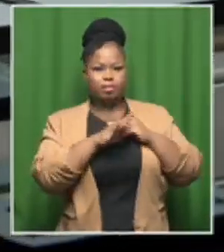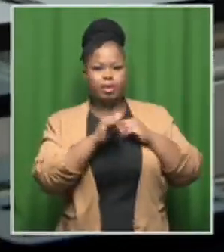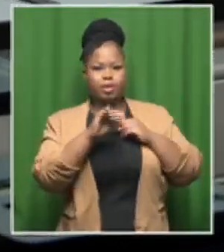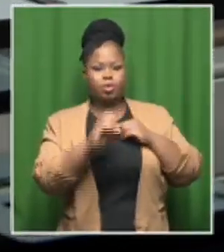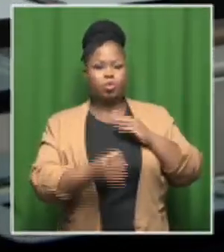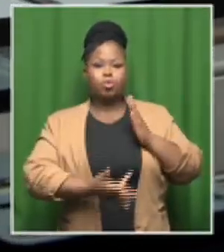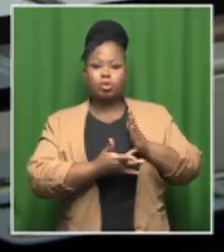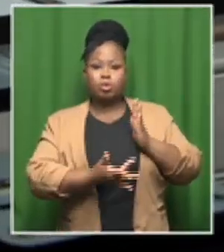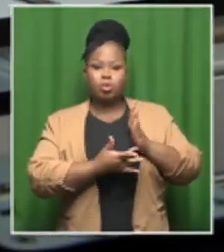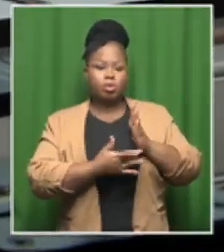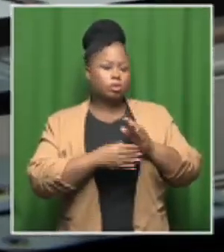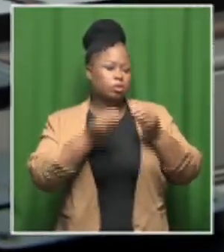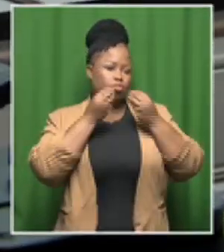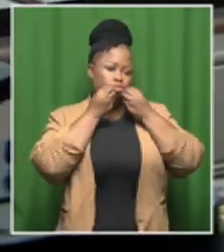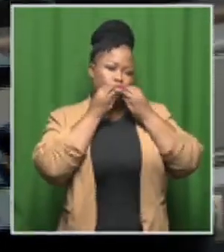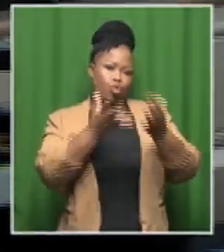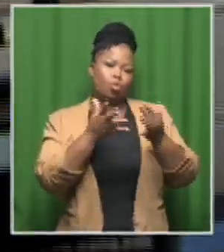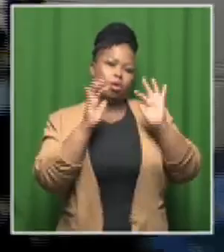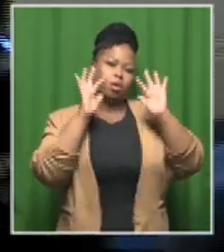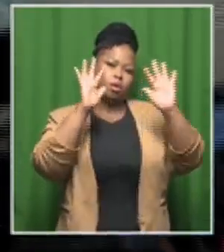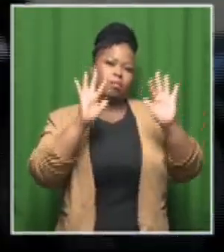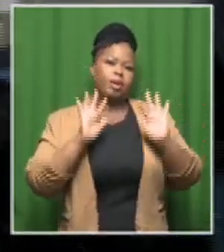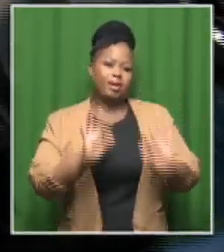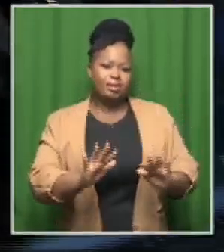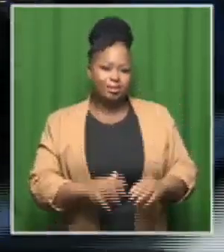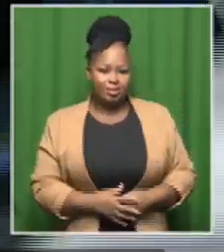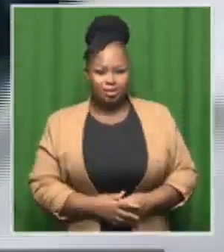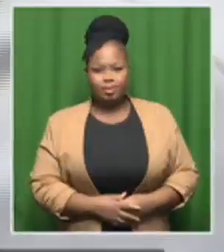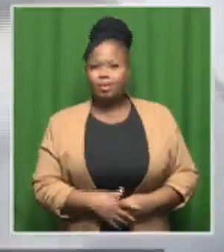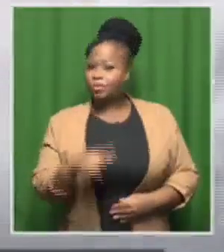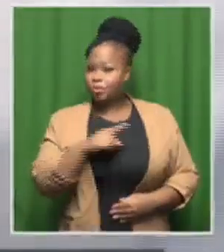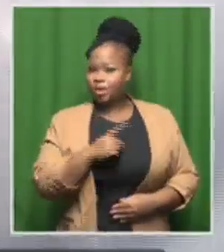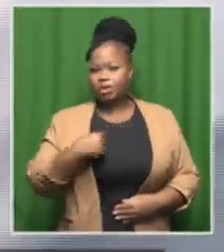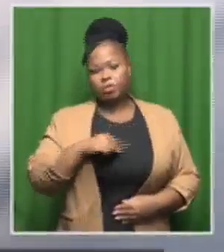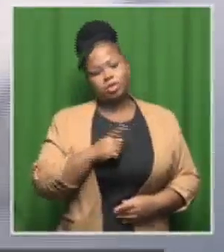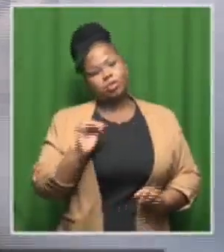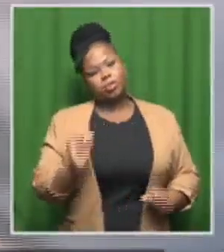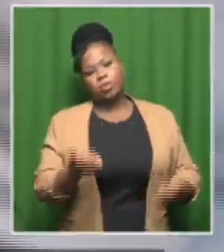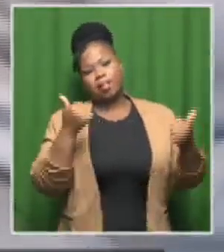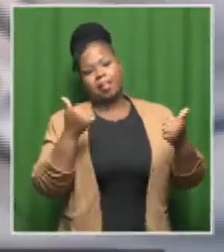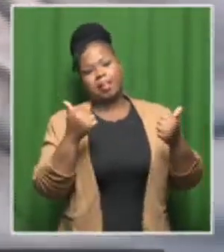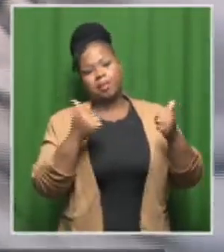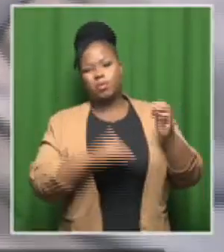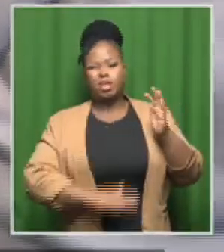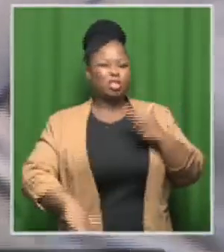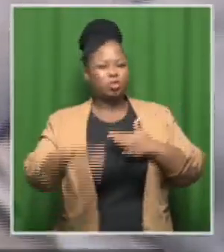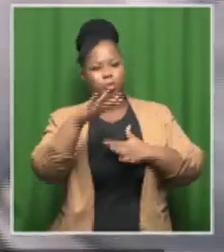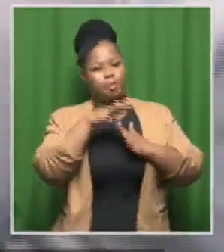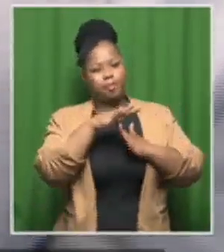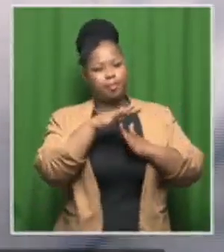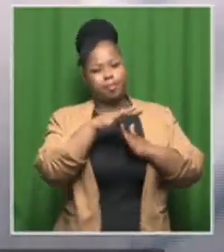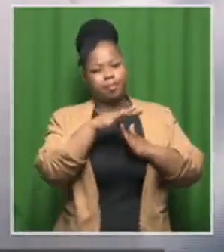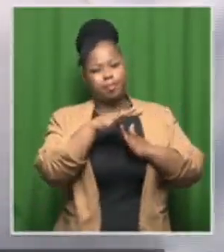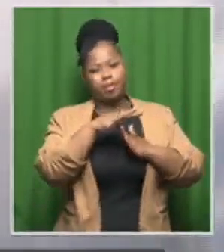is absolutely amazing, and it's no wonder that we're doing so well in the rankings of the